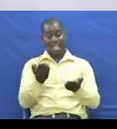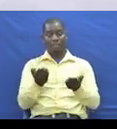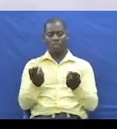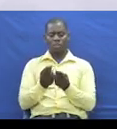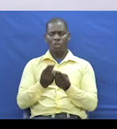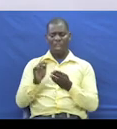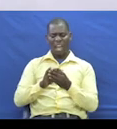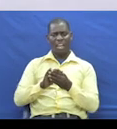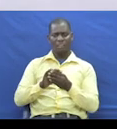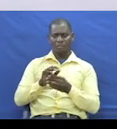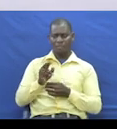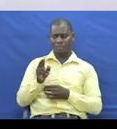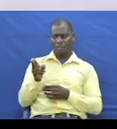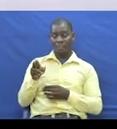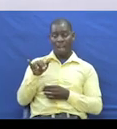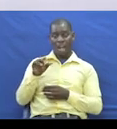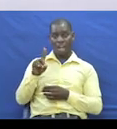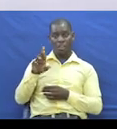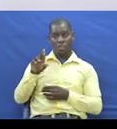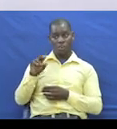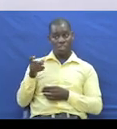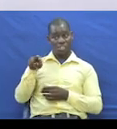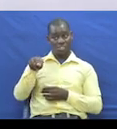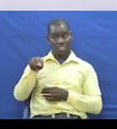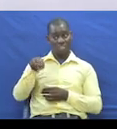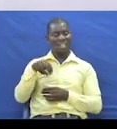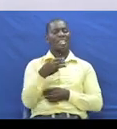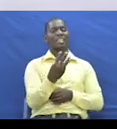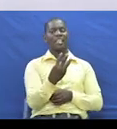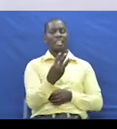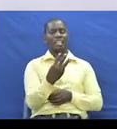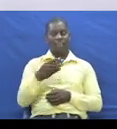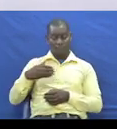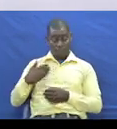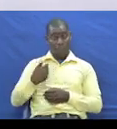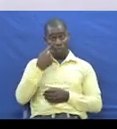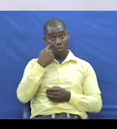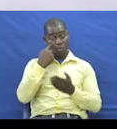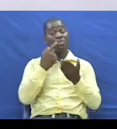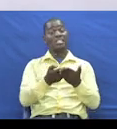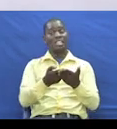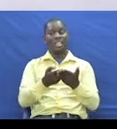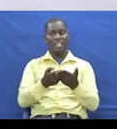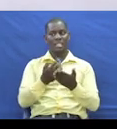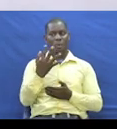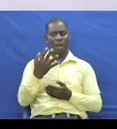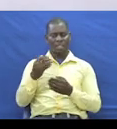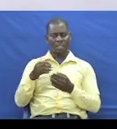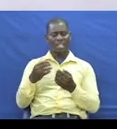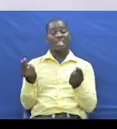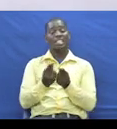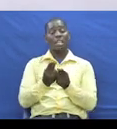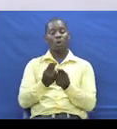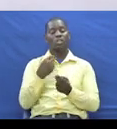the same. But we are having hydrogen 3, which is 3, 1 hydrogen, of which if you try to see the number of neutron